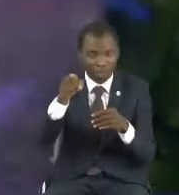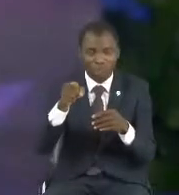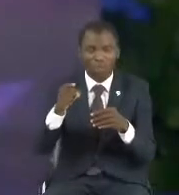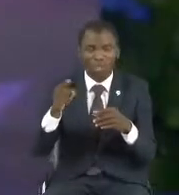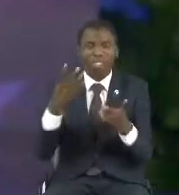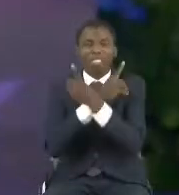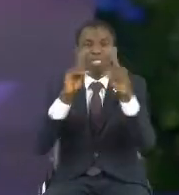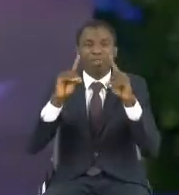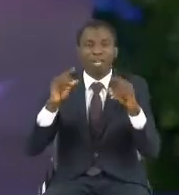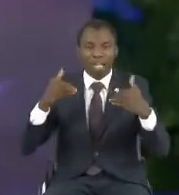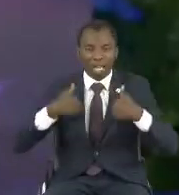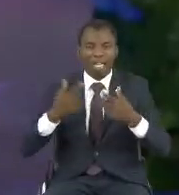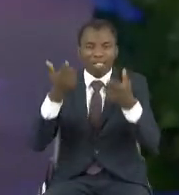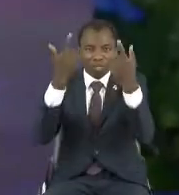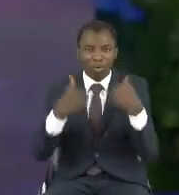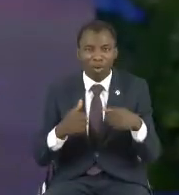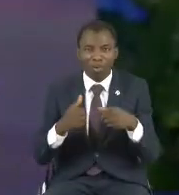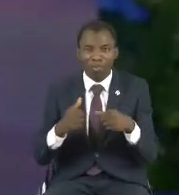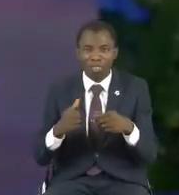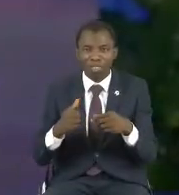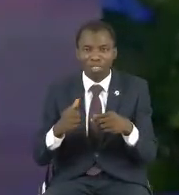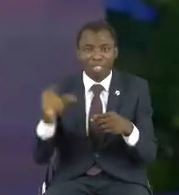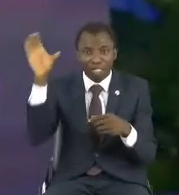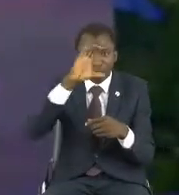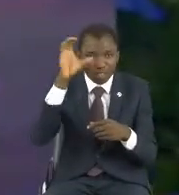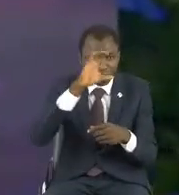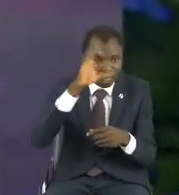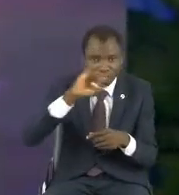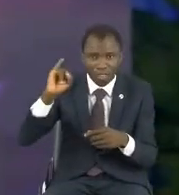Deliverance has come searching and